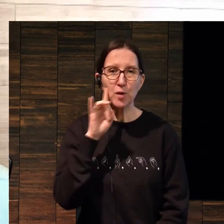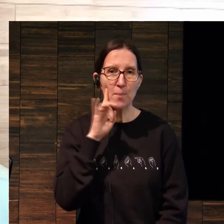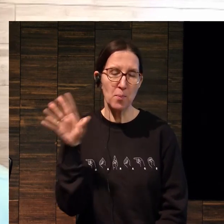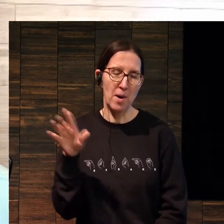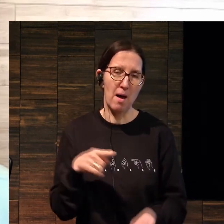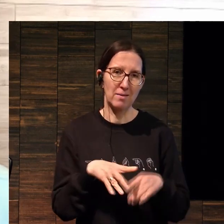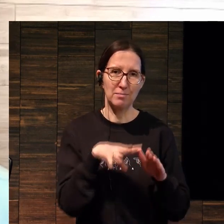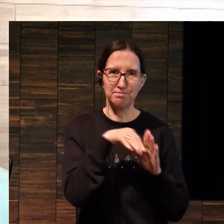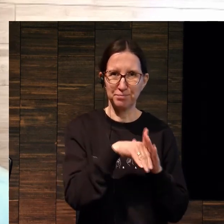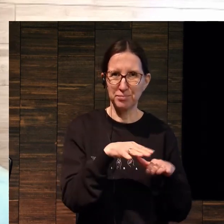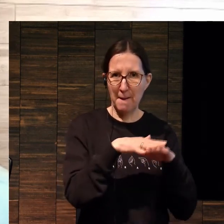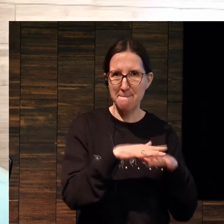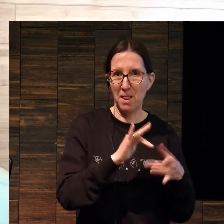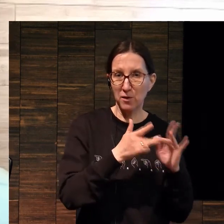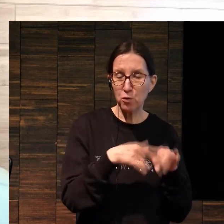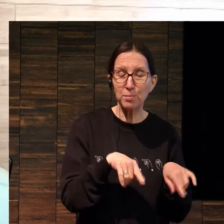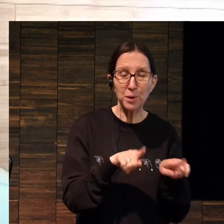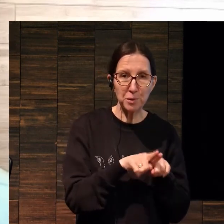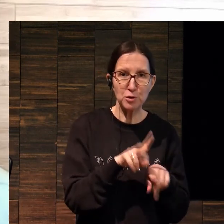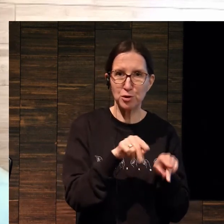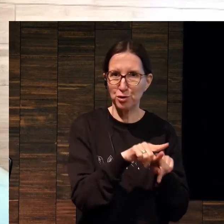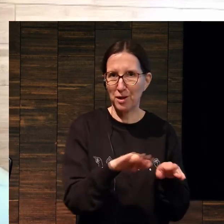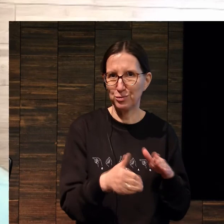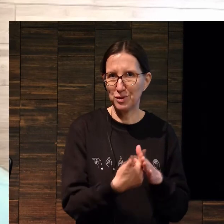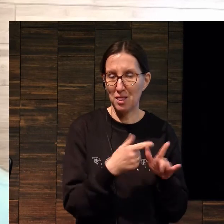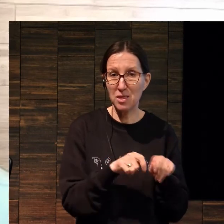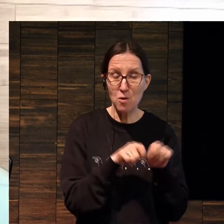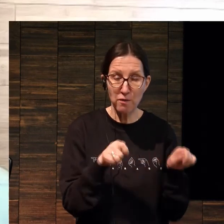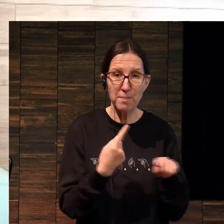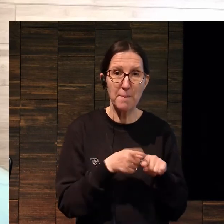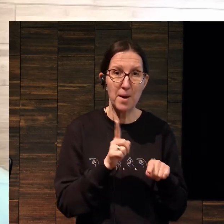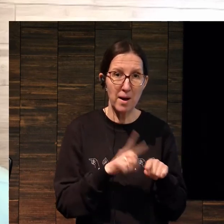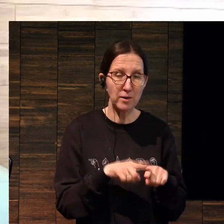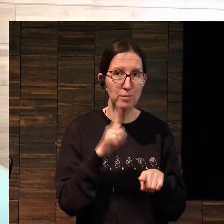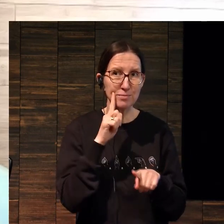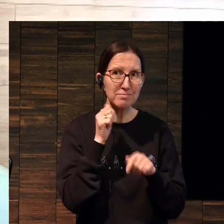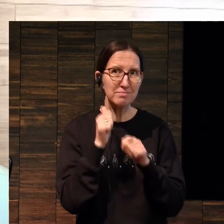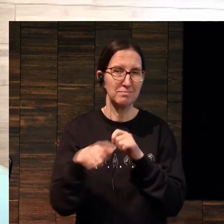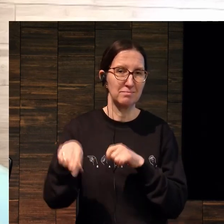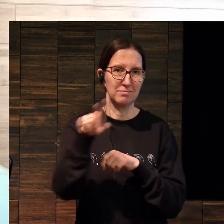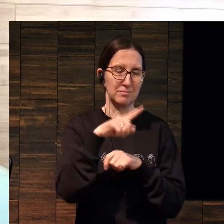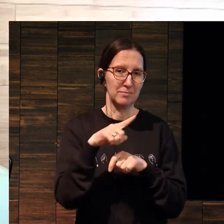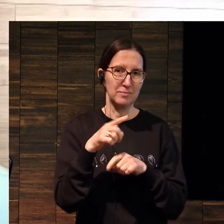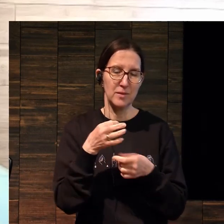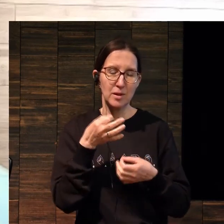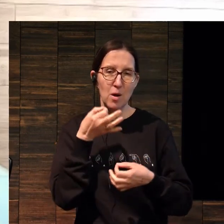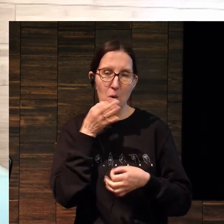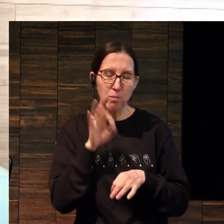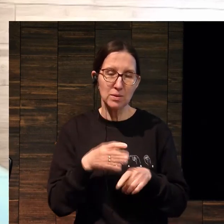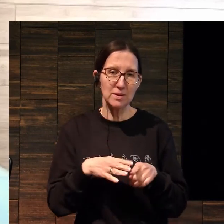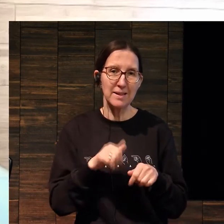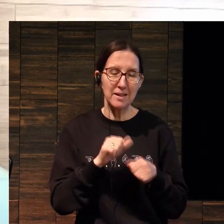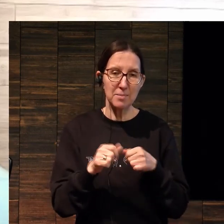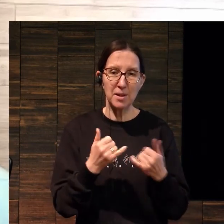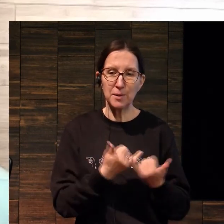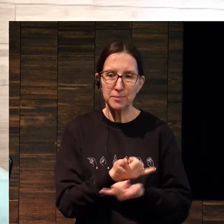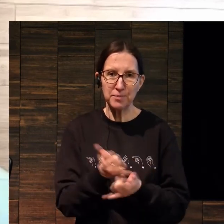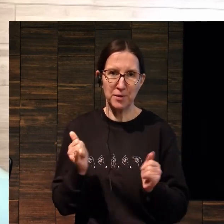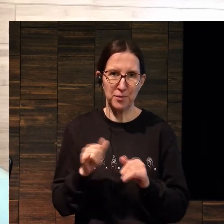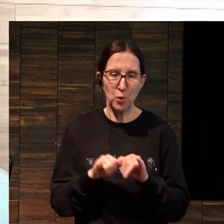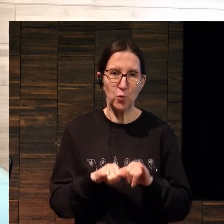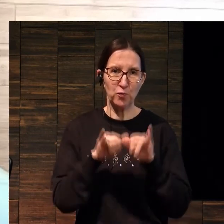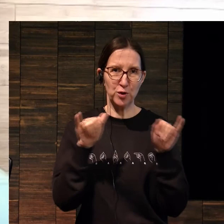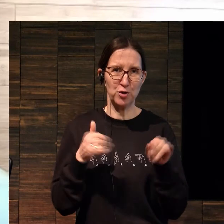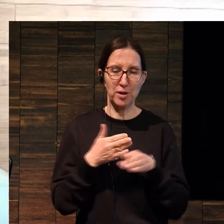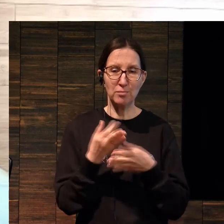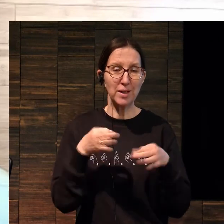And accessibility best practices are not ingrained into sort of the